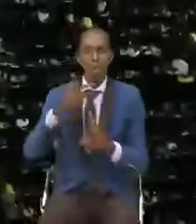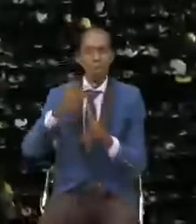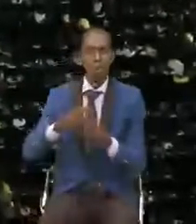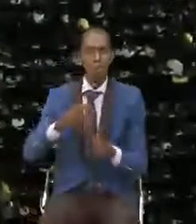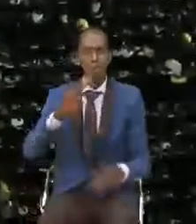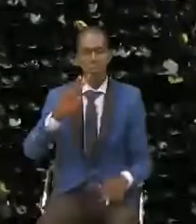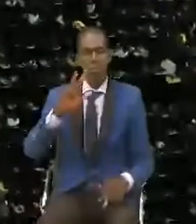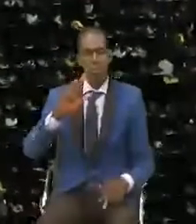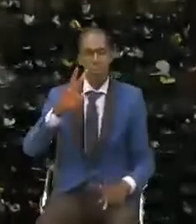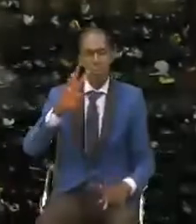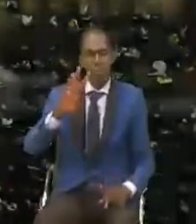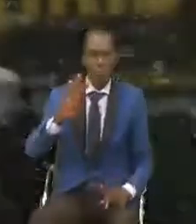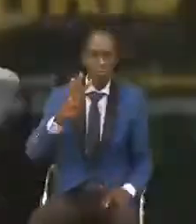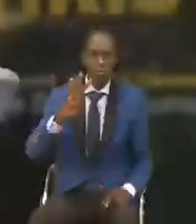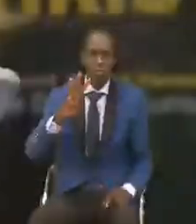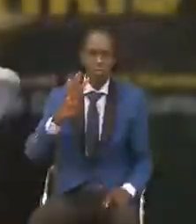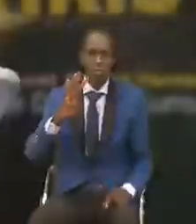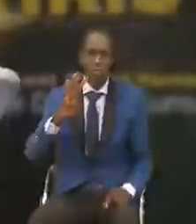eight nine